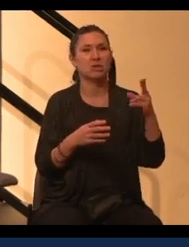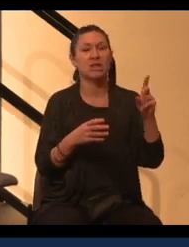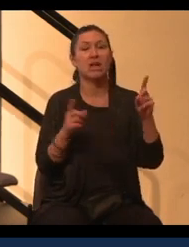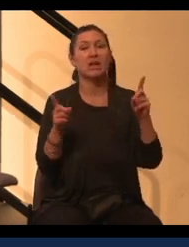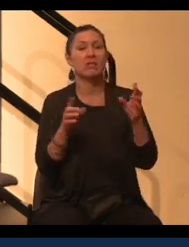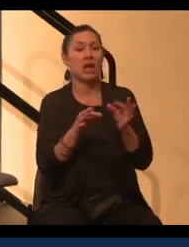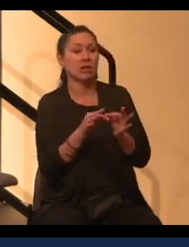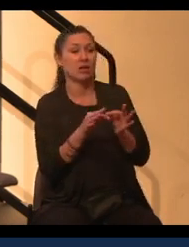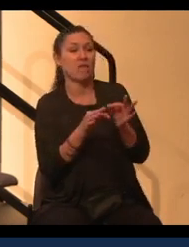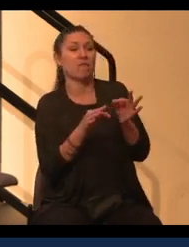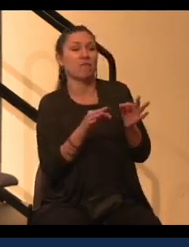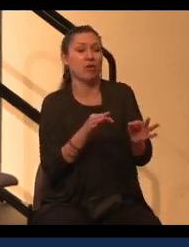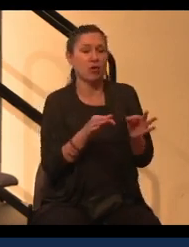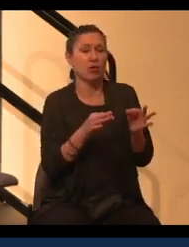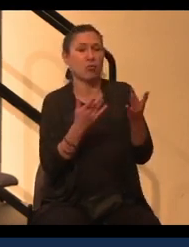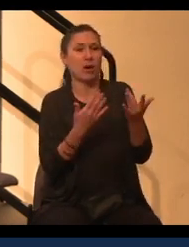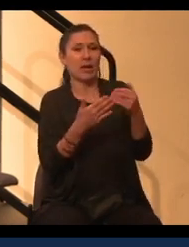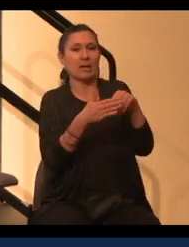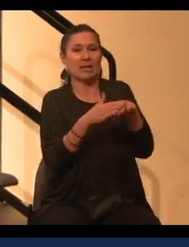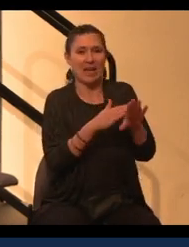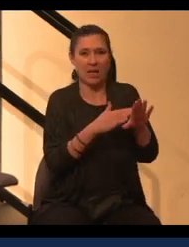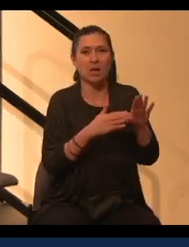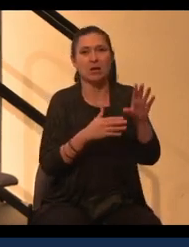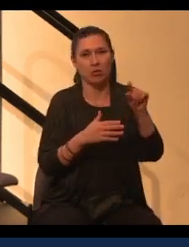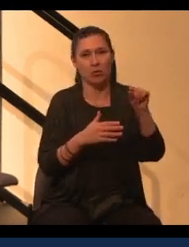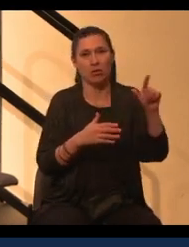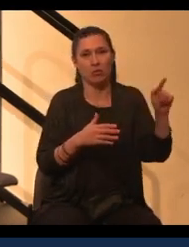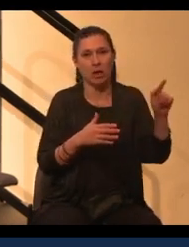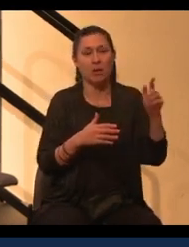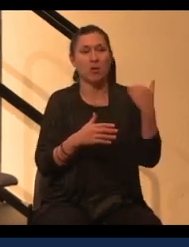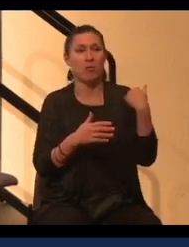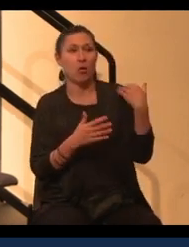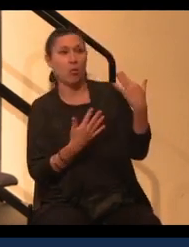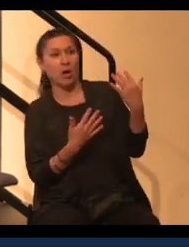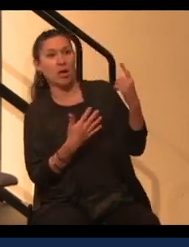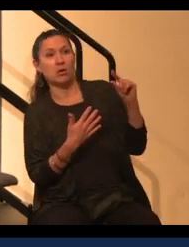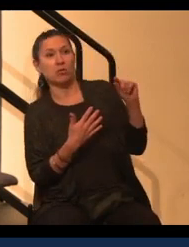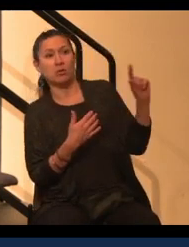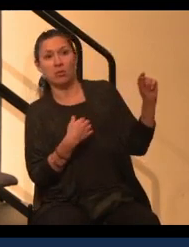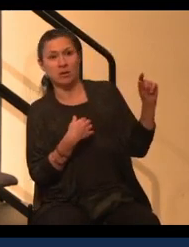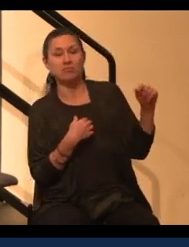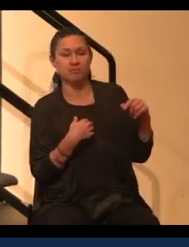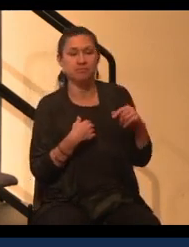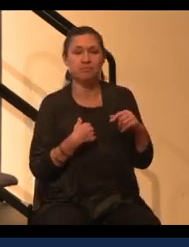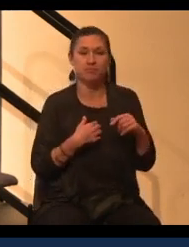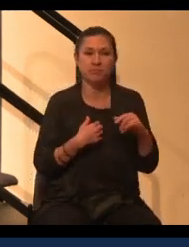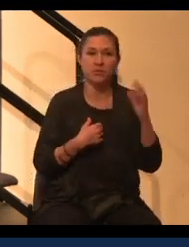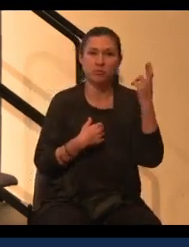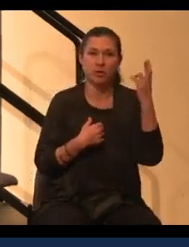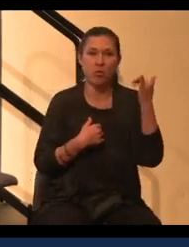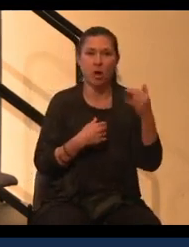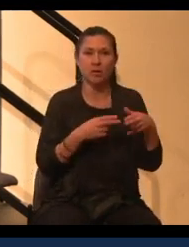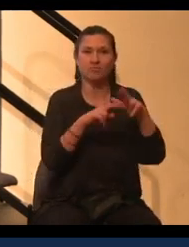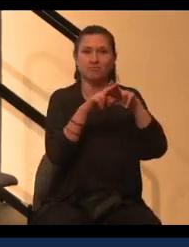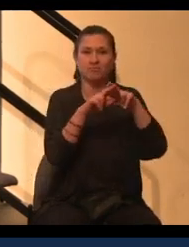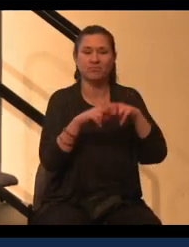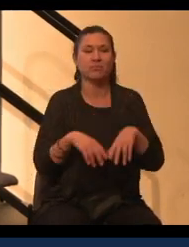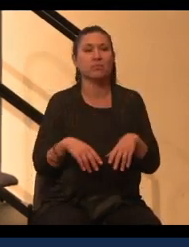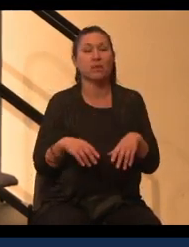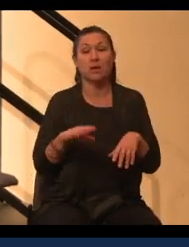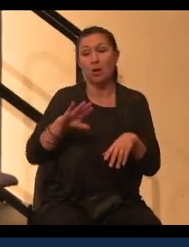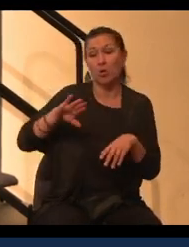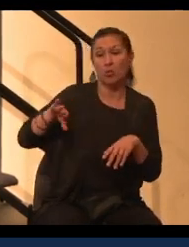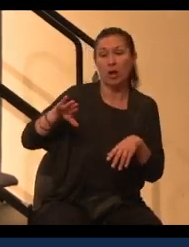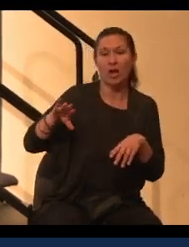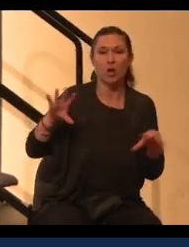admission during the pandemic and then are now coming back, and that's where you see the growth. And then on the right side is